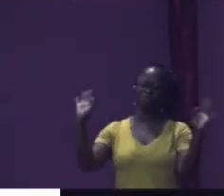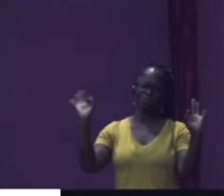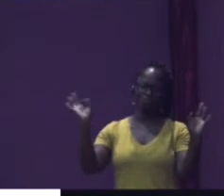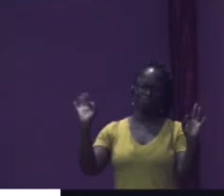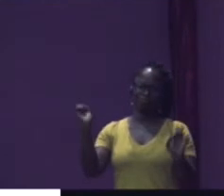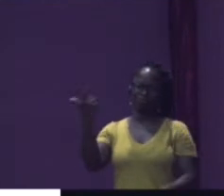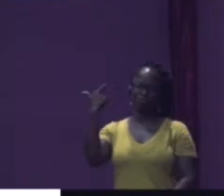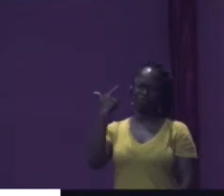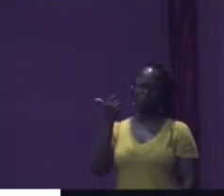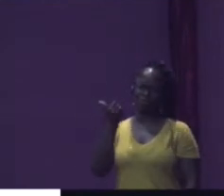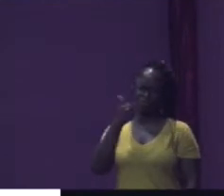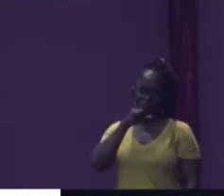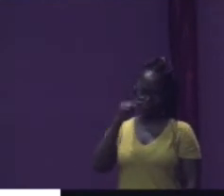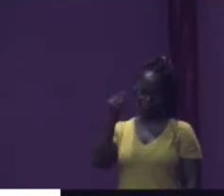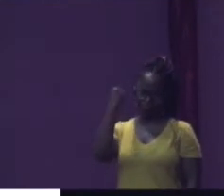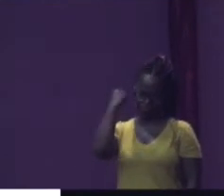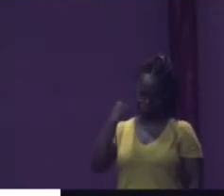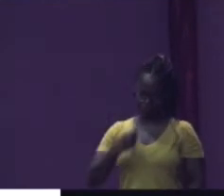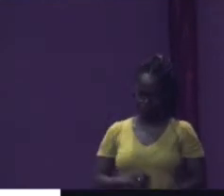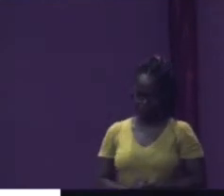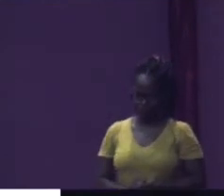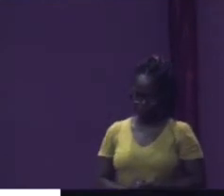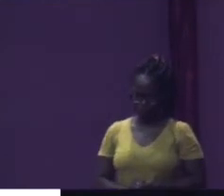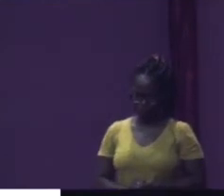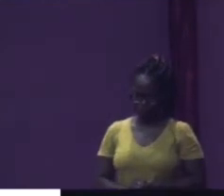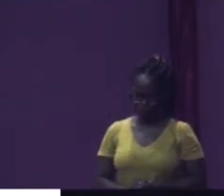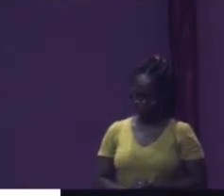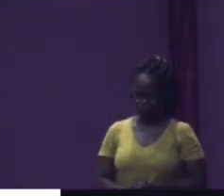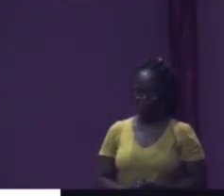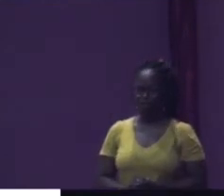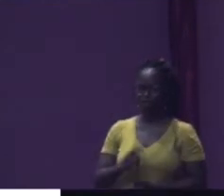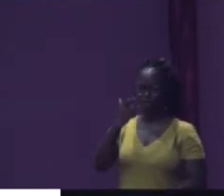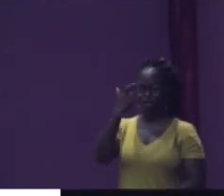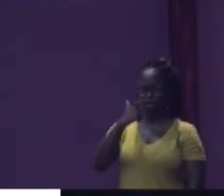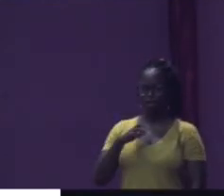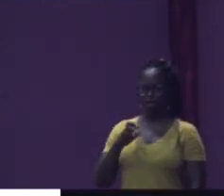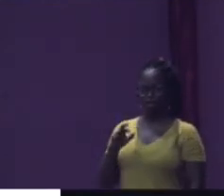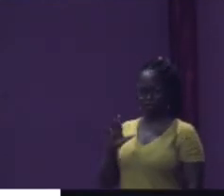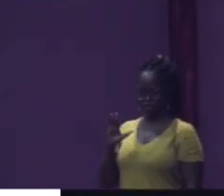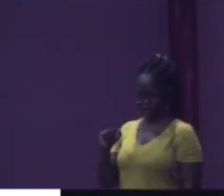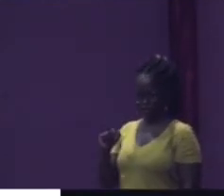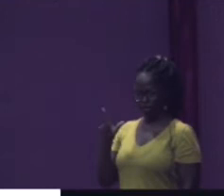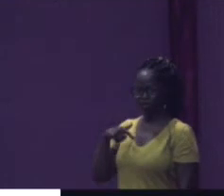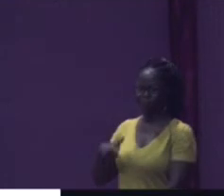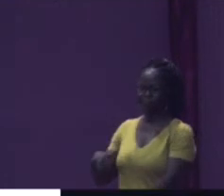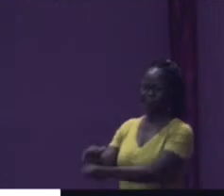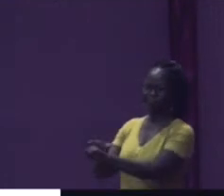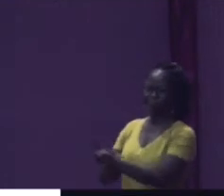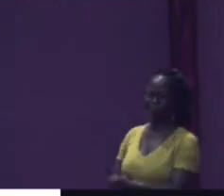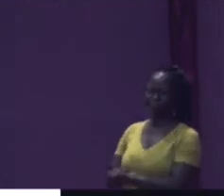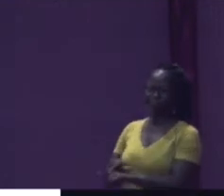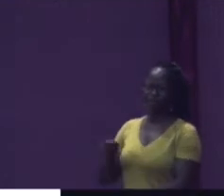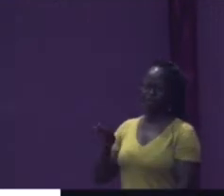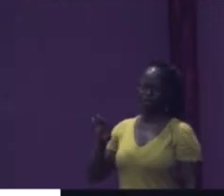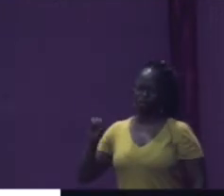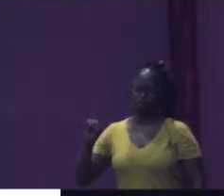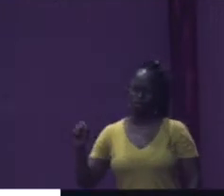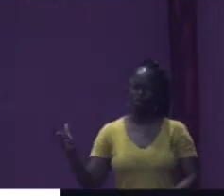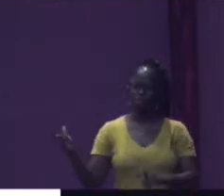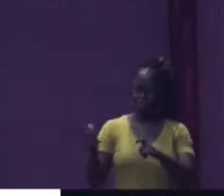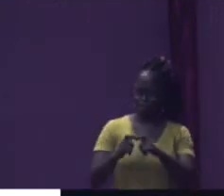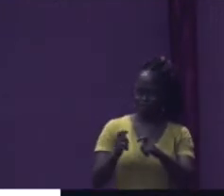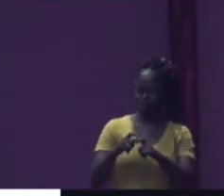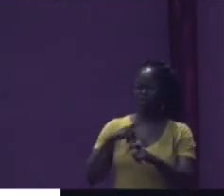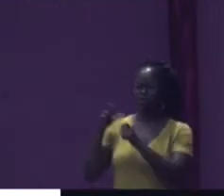And she's more dependent on the biomedical system and the power of the